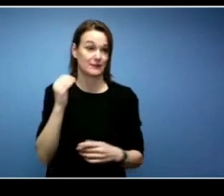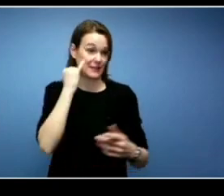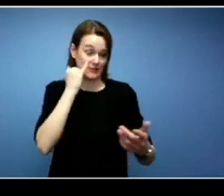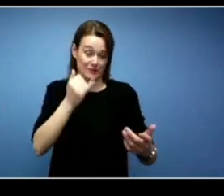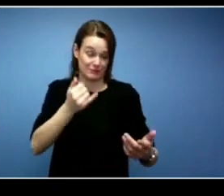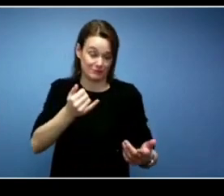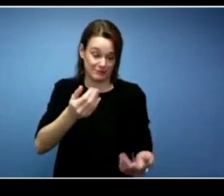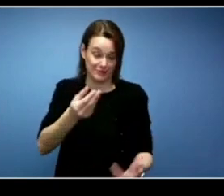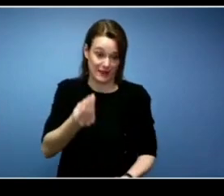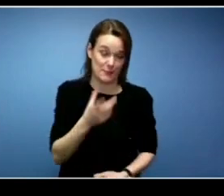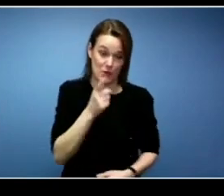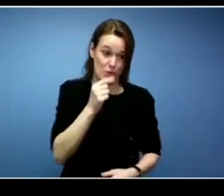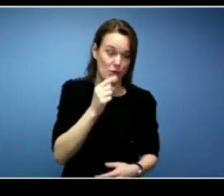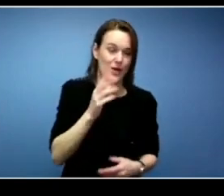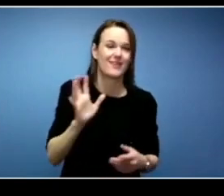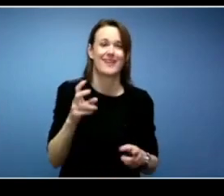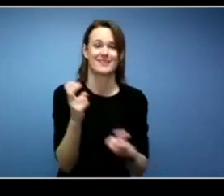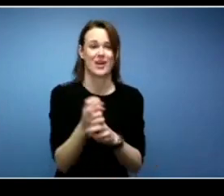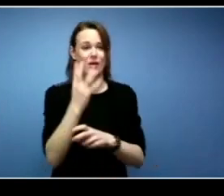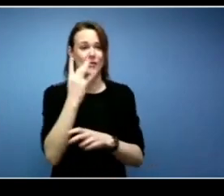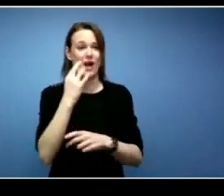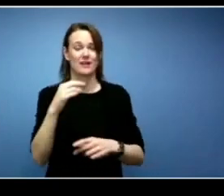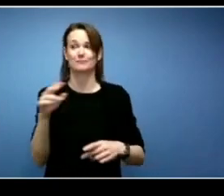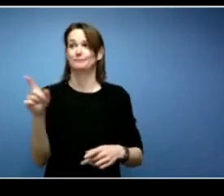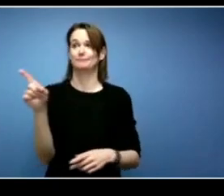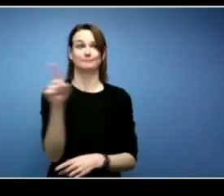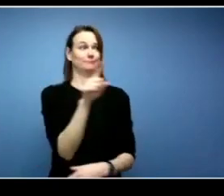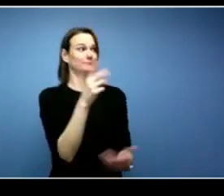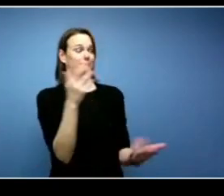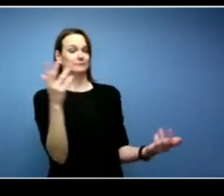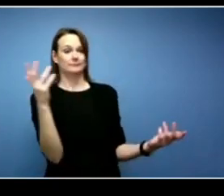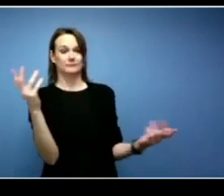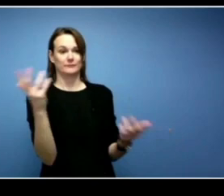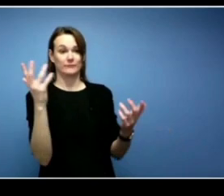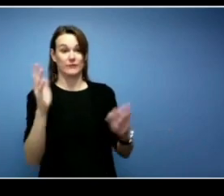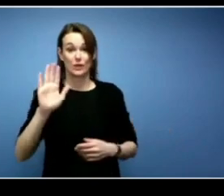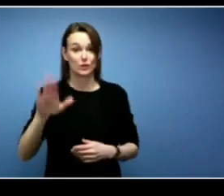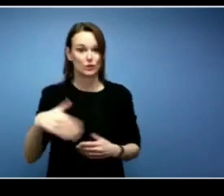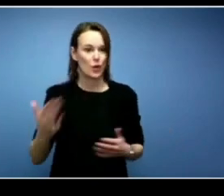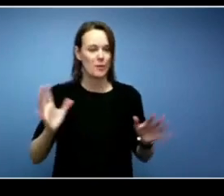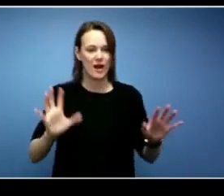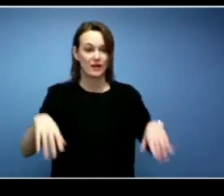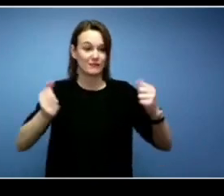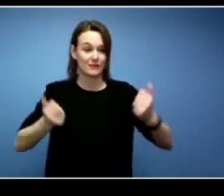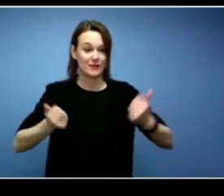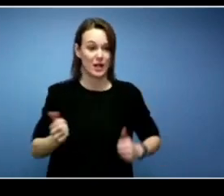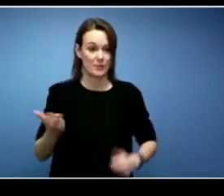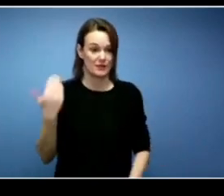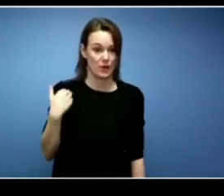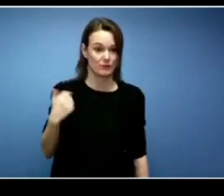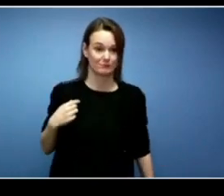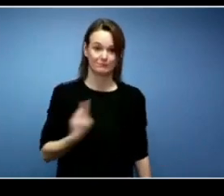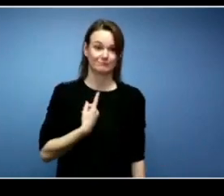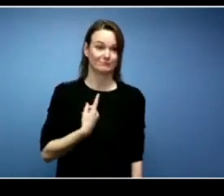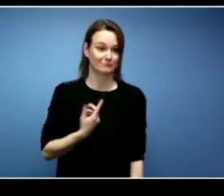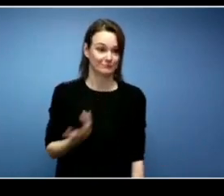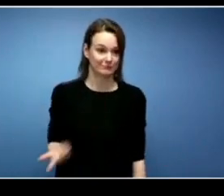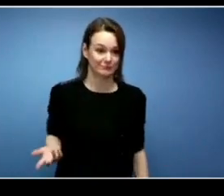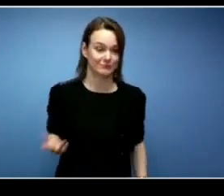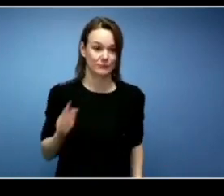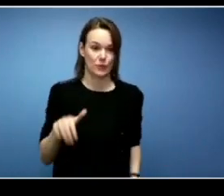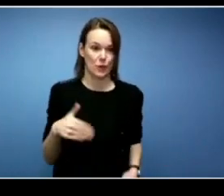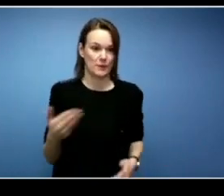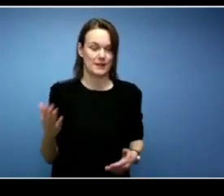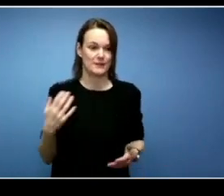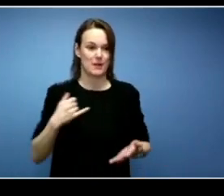really appreciative of that, right? Because, I mean, it's hard to have a mentor because there's no one that has ever been doing this before, right? There hasn't been like a